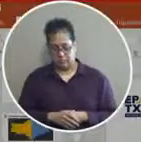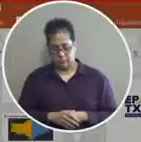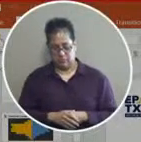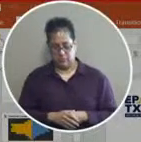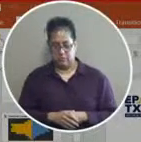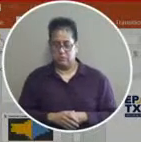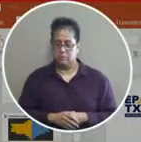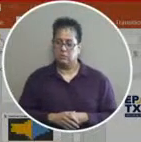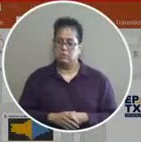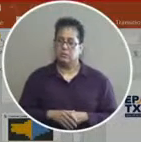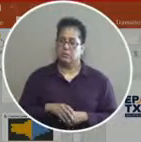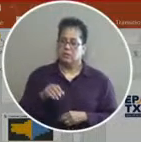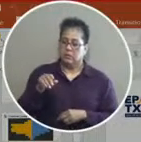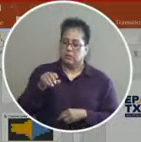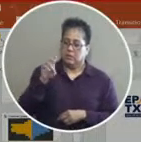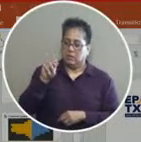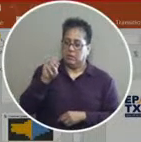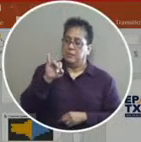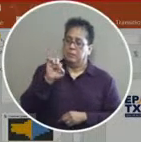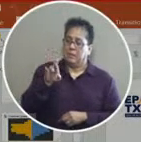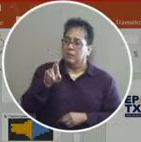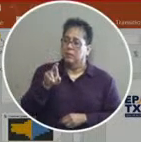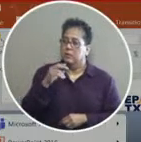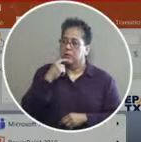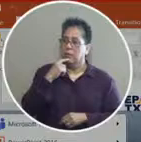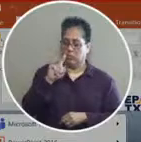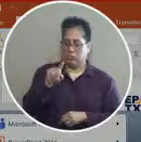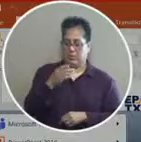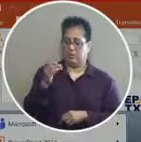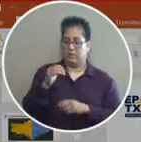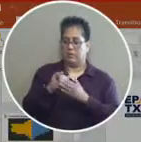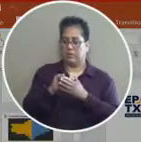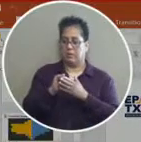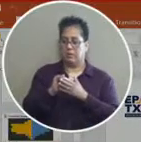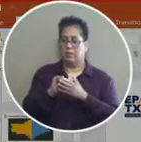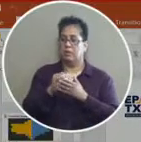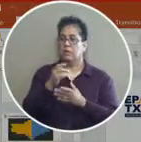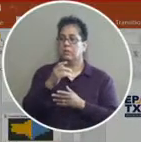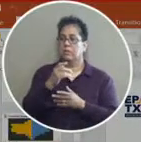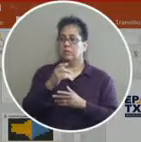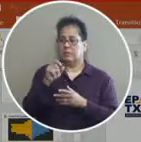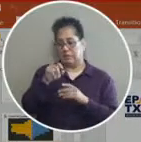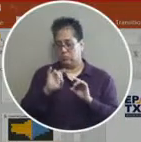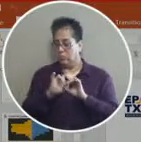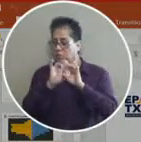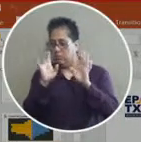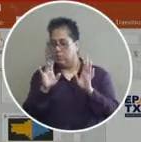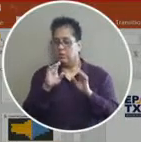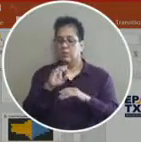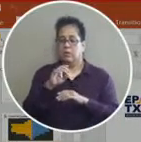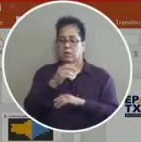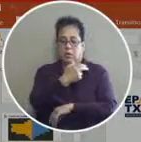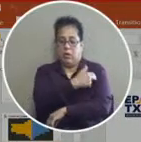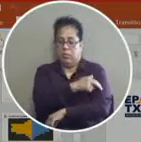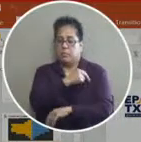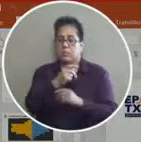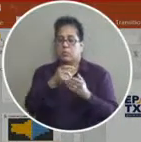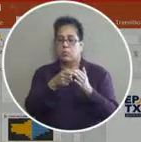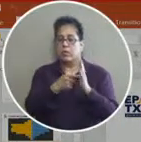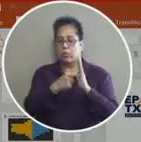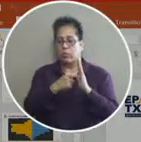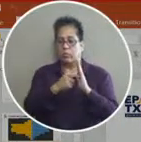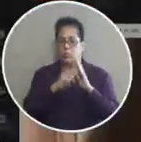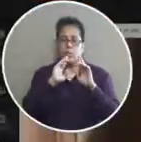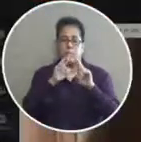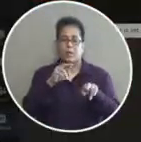One thing that we need to clarify is that the hospitalizations, the hospitals are required to report to the state